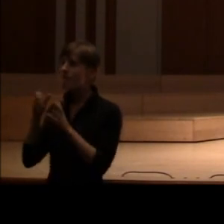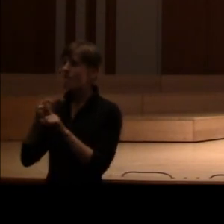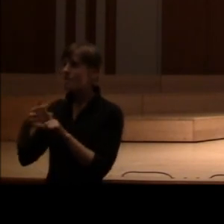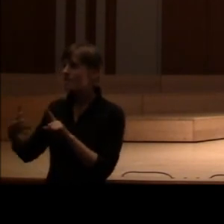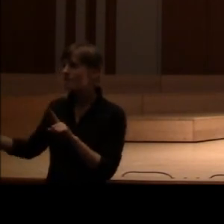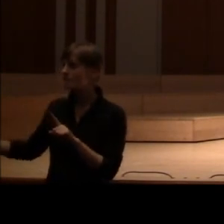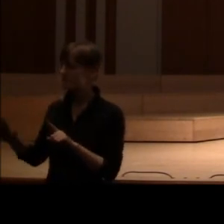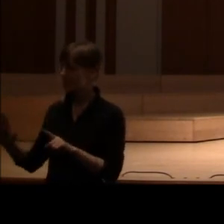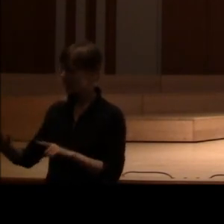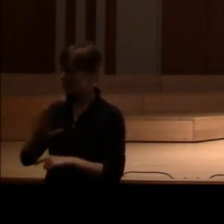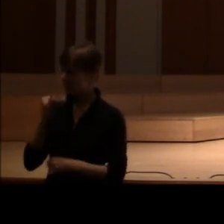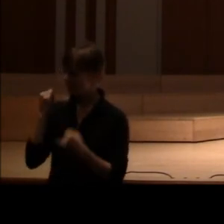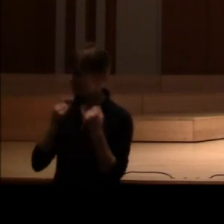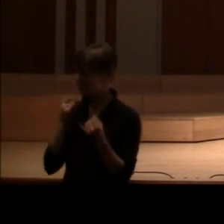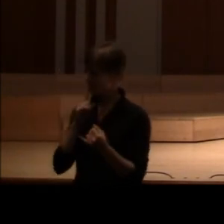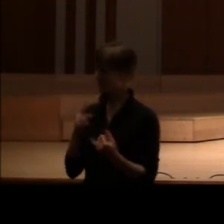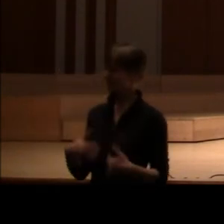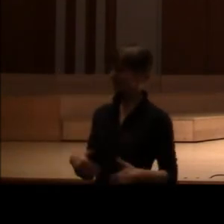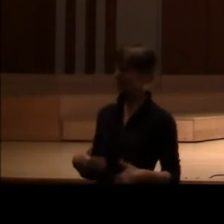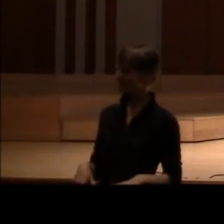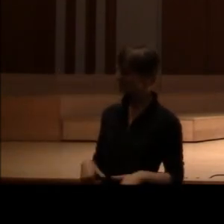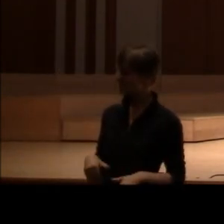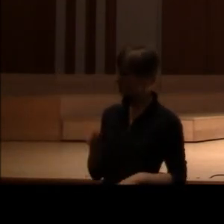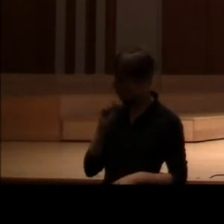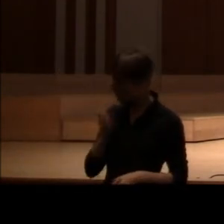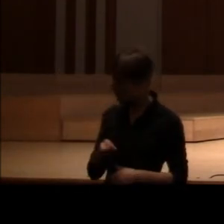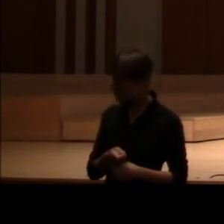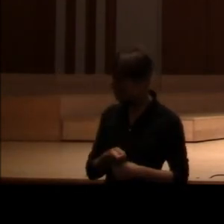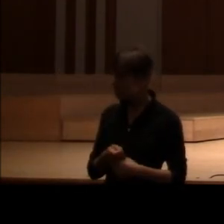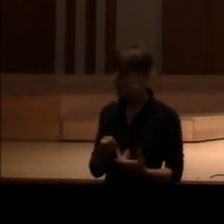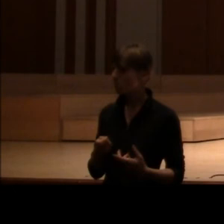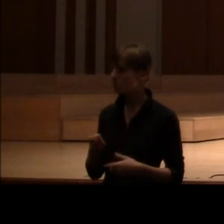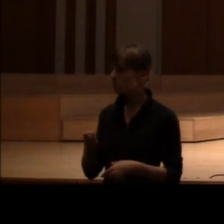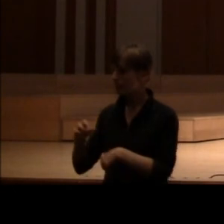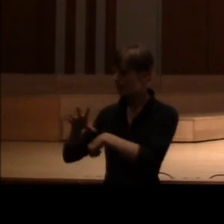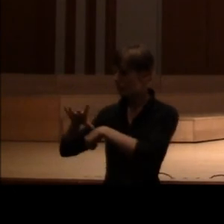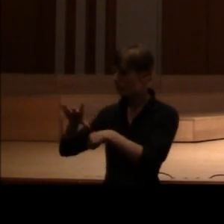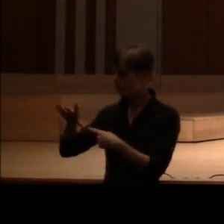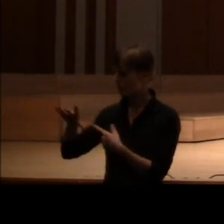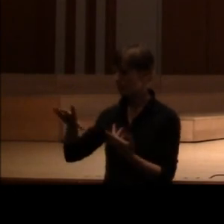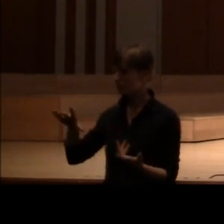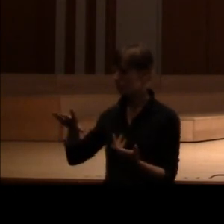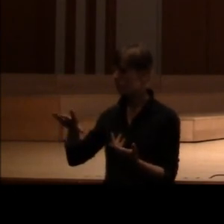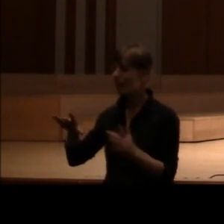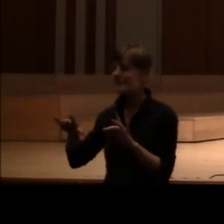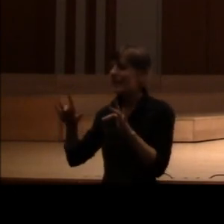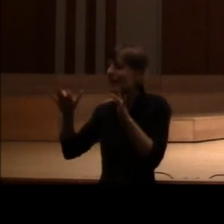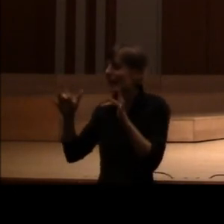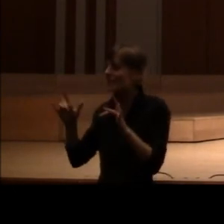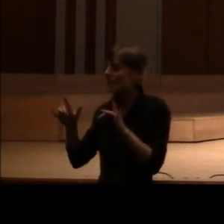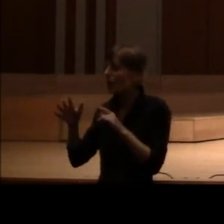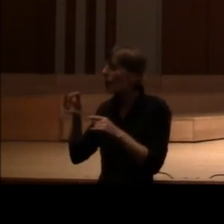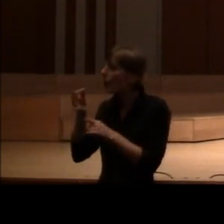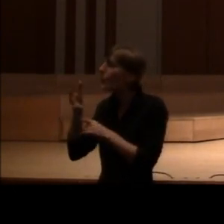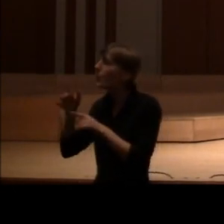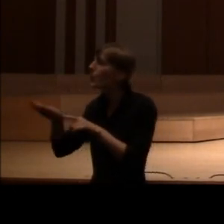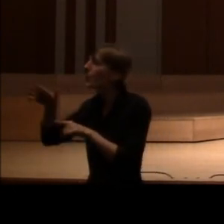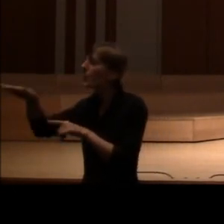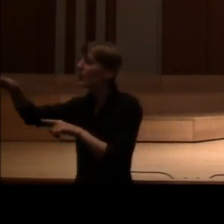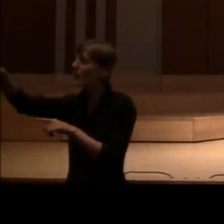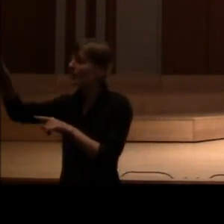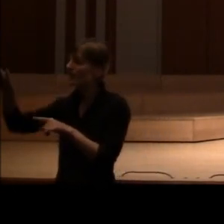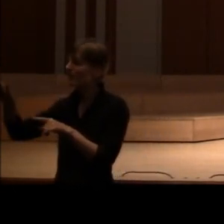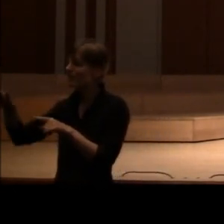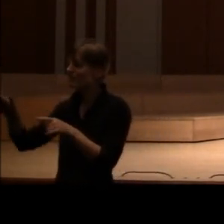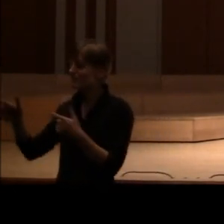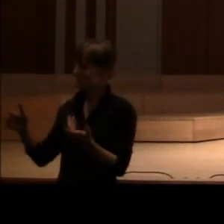are amazing. Even if it is, the important thing about a feather is that it's light. You can blow it and it'll fly across the room, but the important